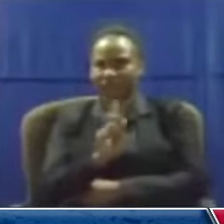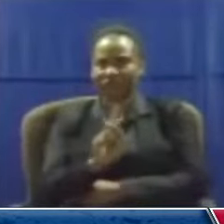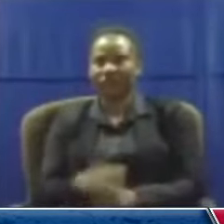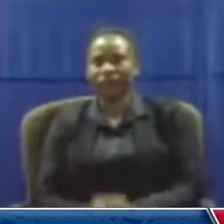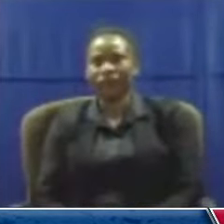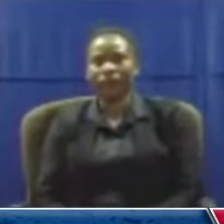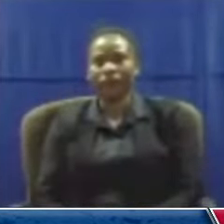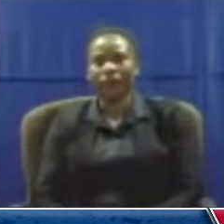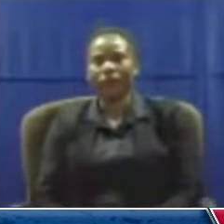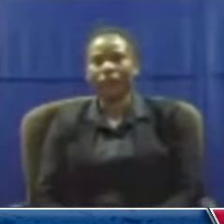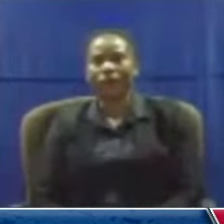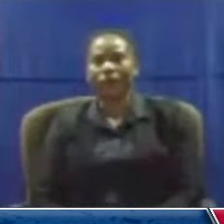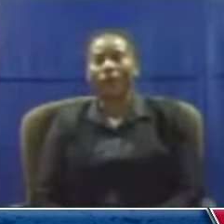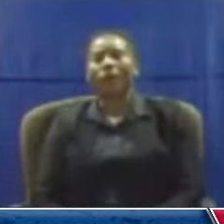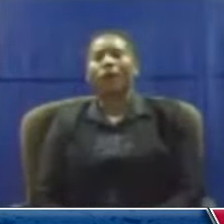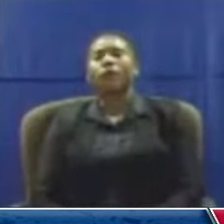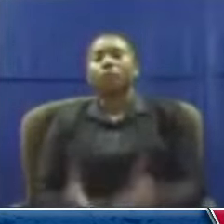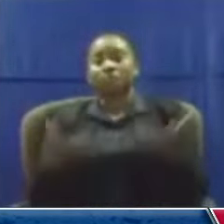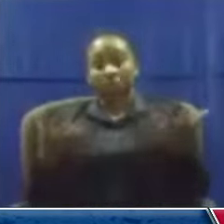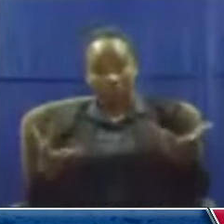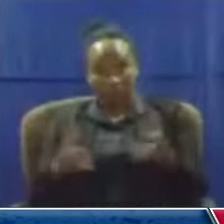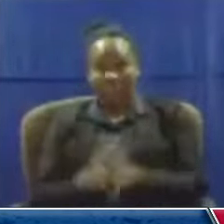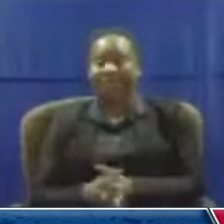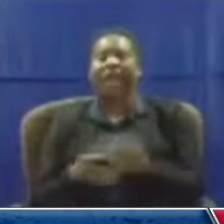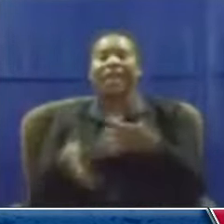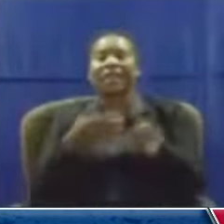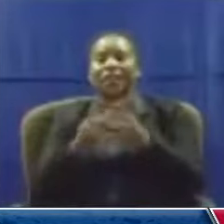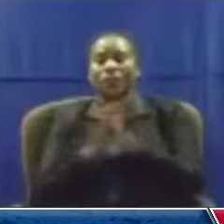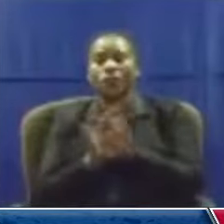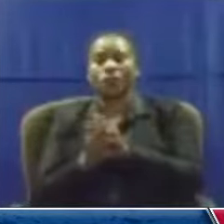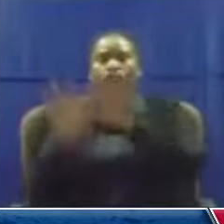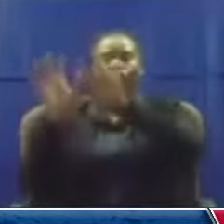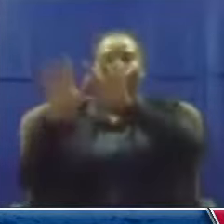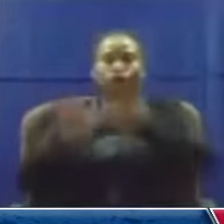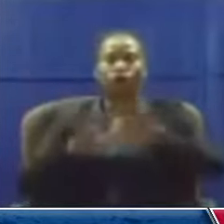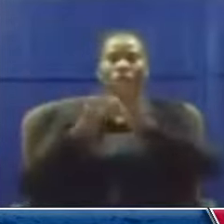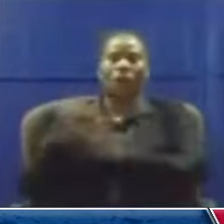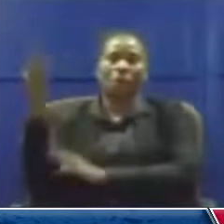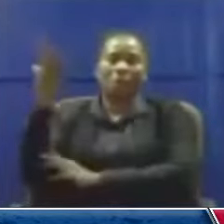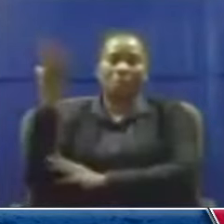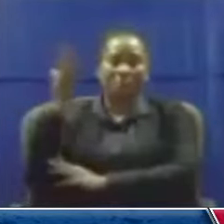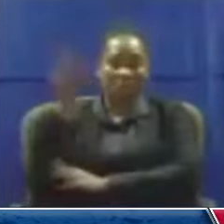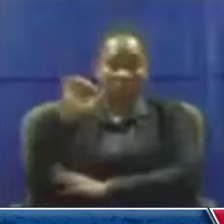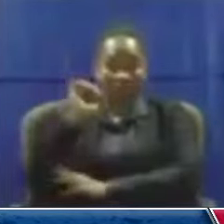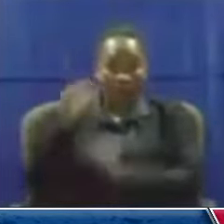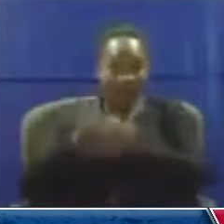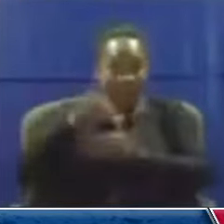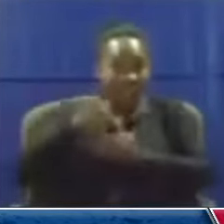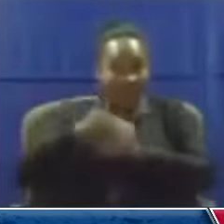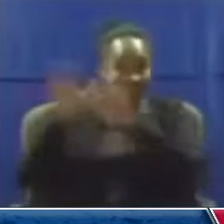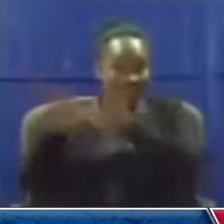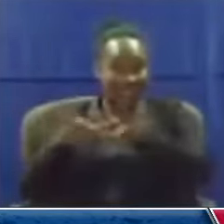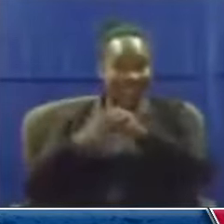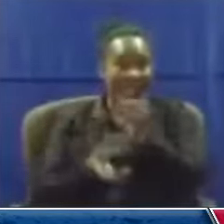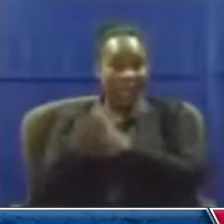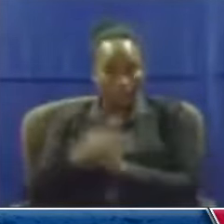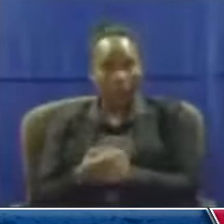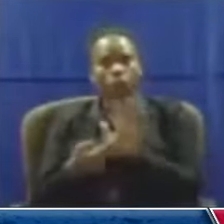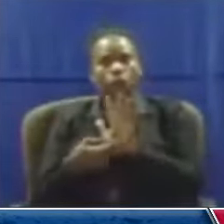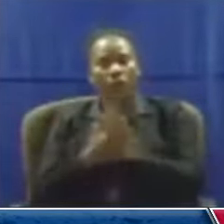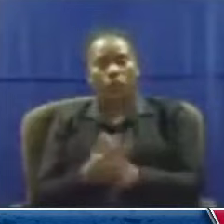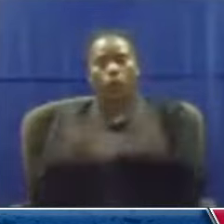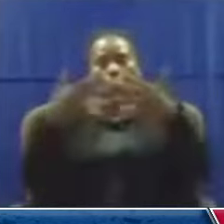In your televised address, straight after the flood, you said that the primary responsibility was to coordinate and manage